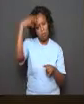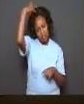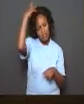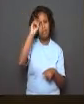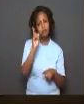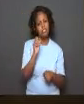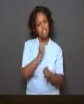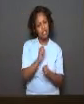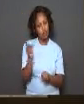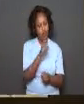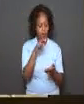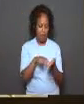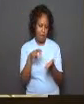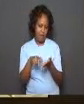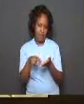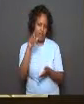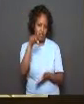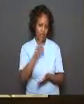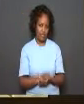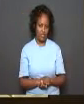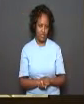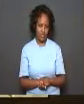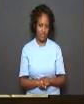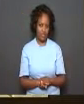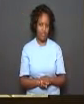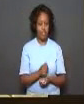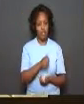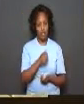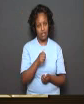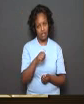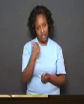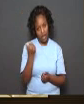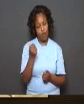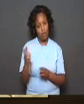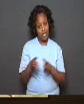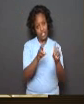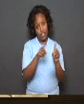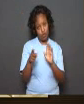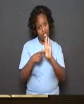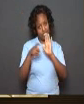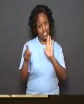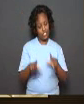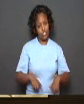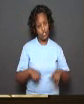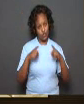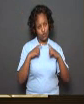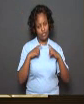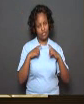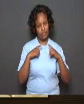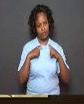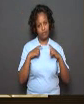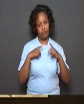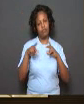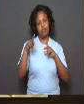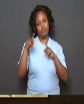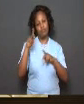government is doing. One way to promote accountability is to attend